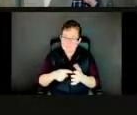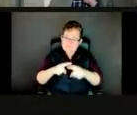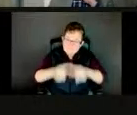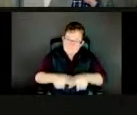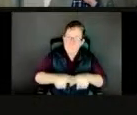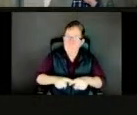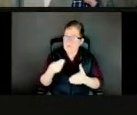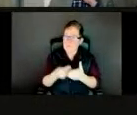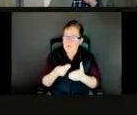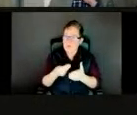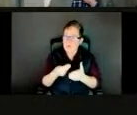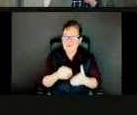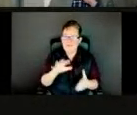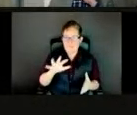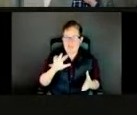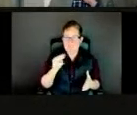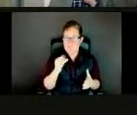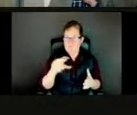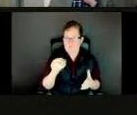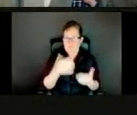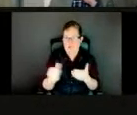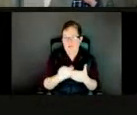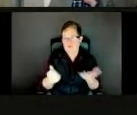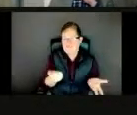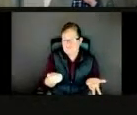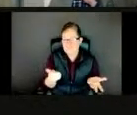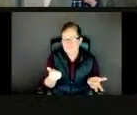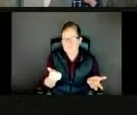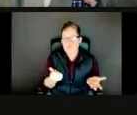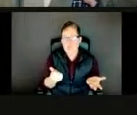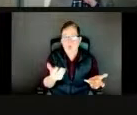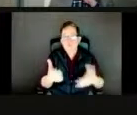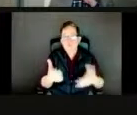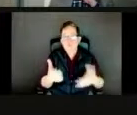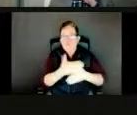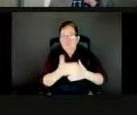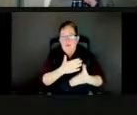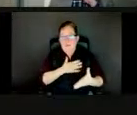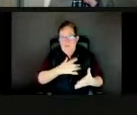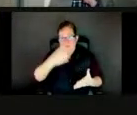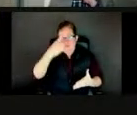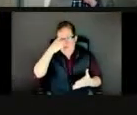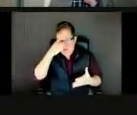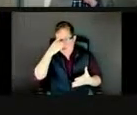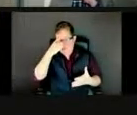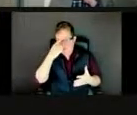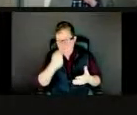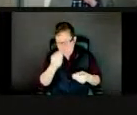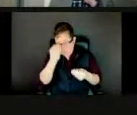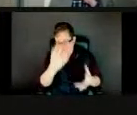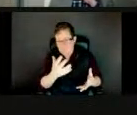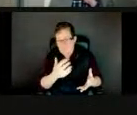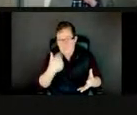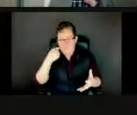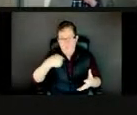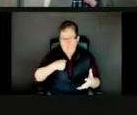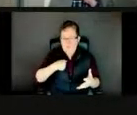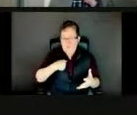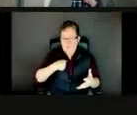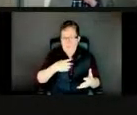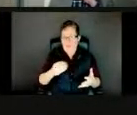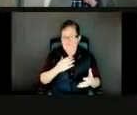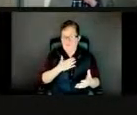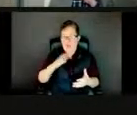those $5 million. And then just, you know, I'm going to share my thoughts for staff's sake and for my colleagues' sake. But I do think,